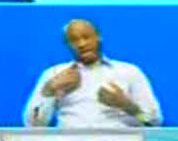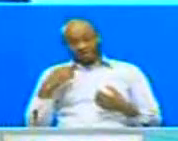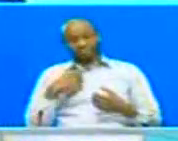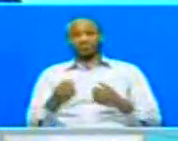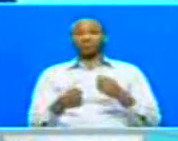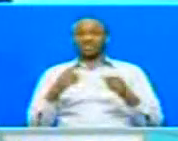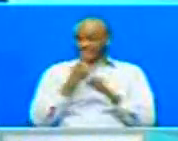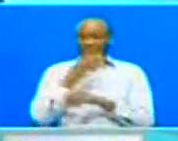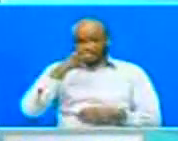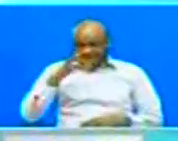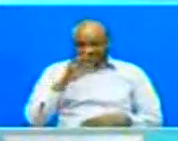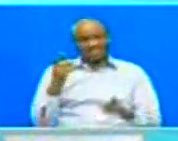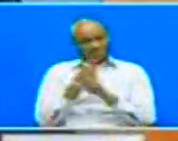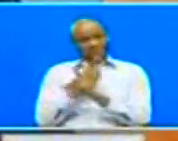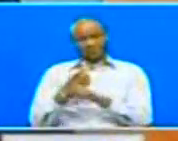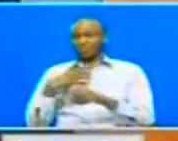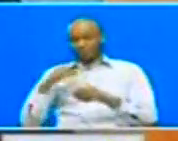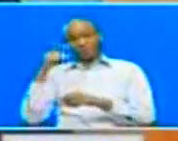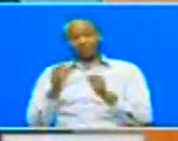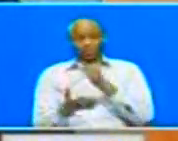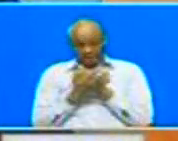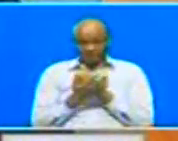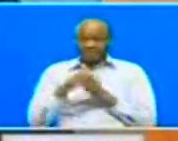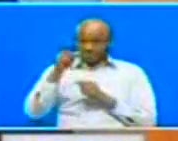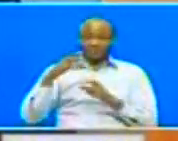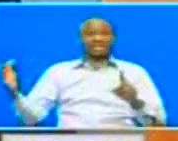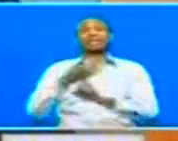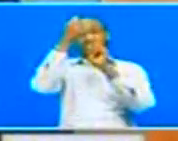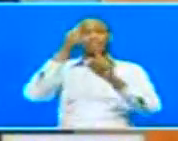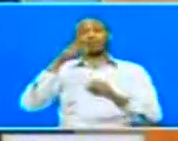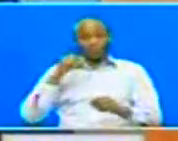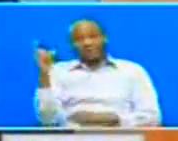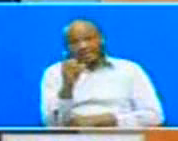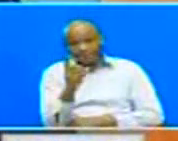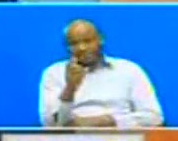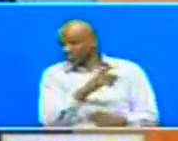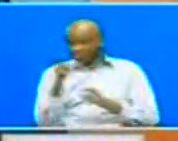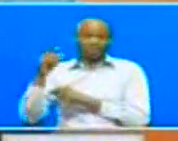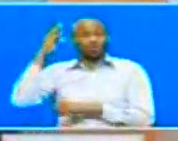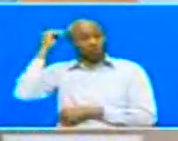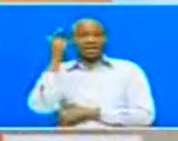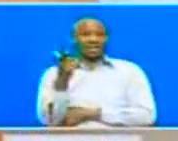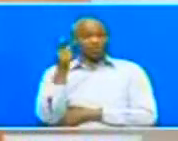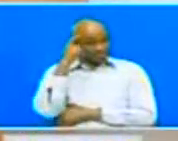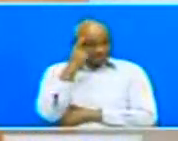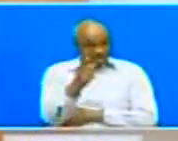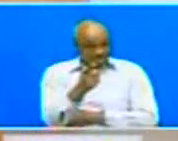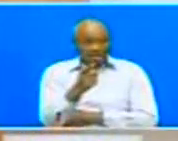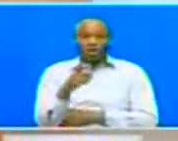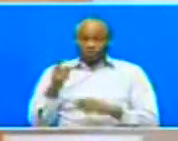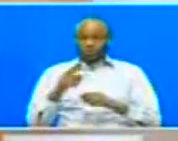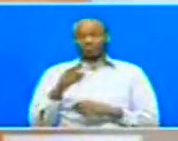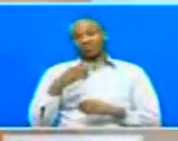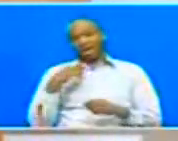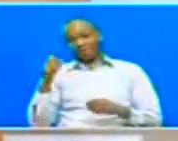MSF, France, two aid workers were kidnapped from Dadaab and taken into Somalia. We had the DC